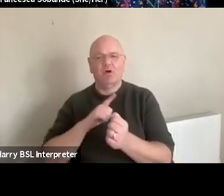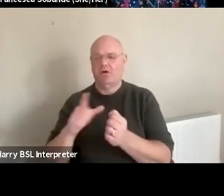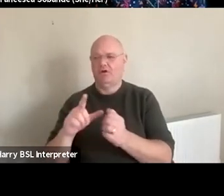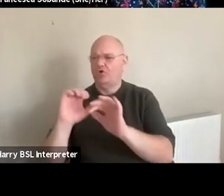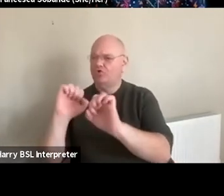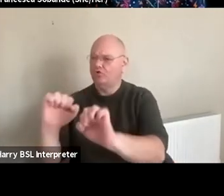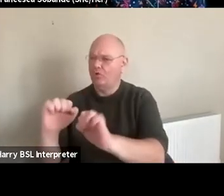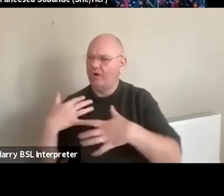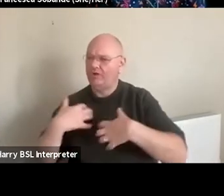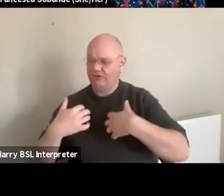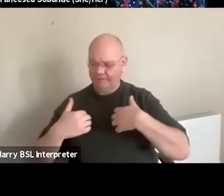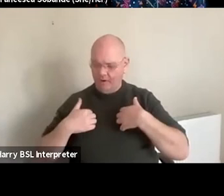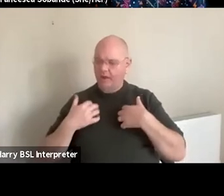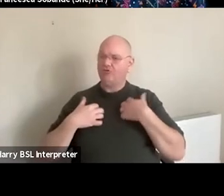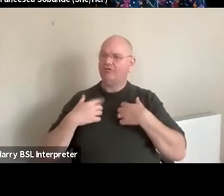find common interest.